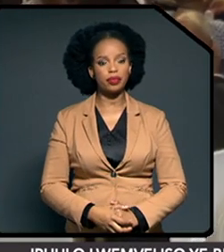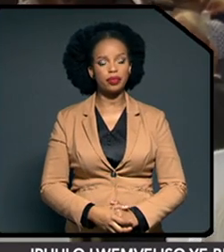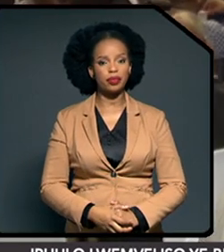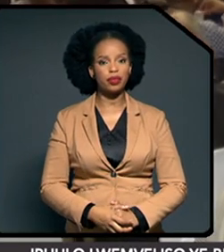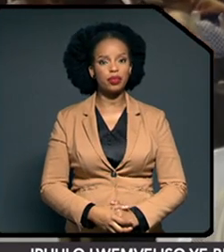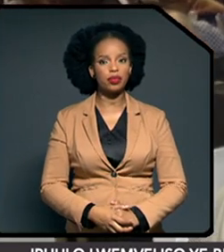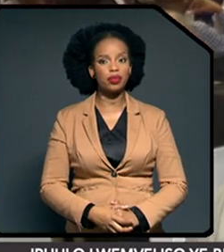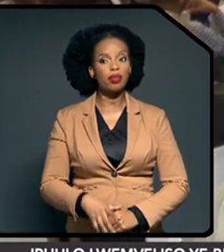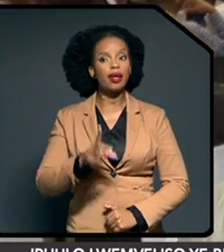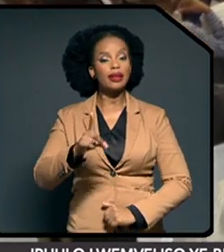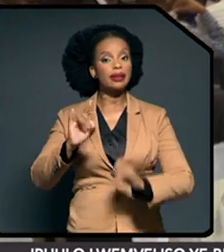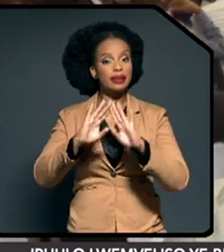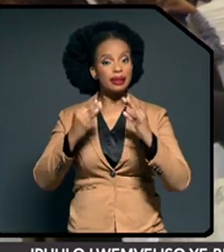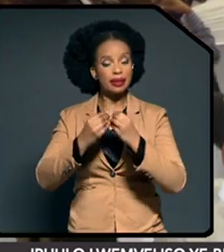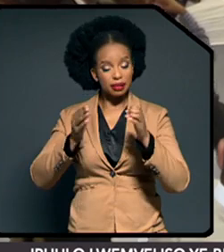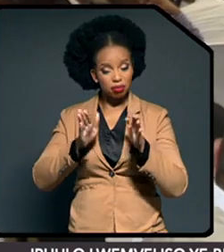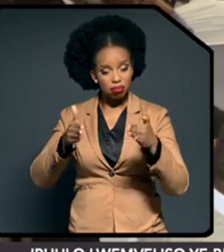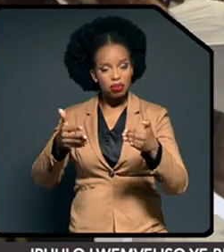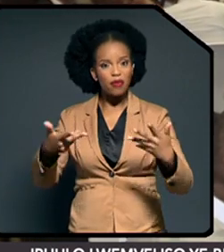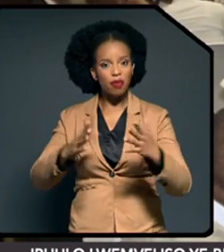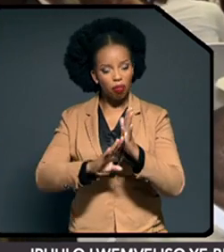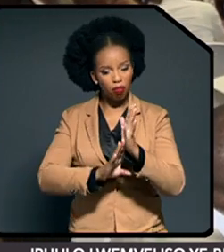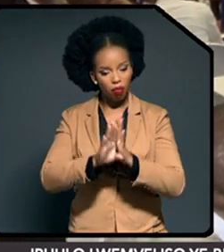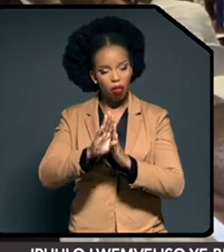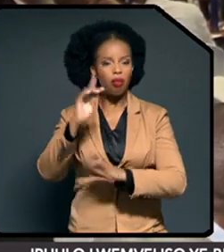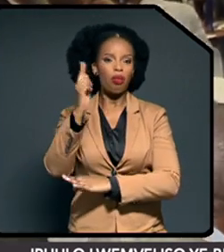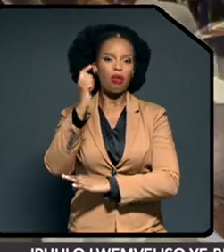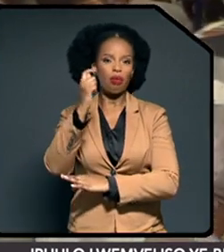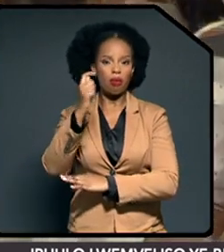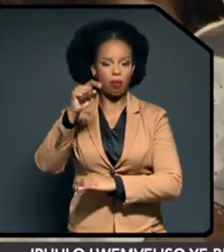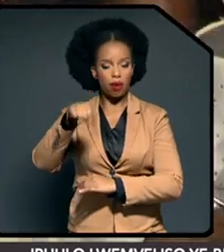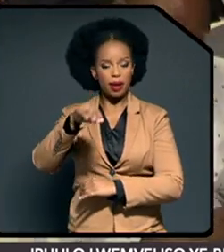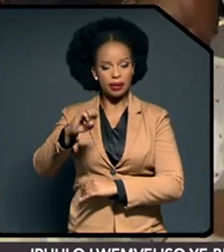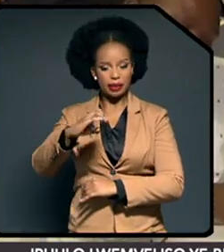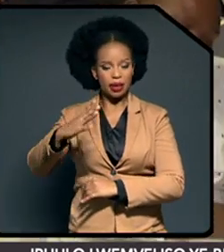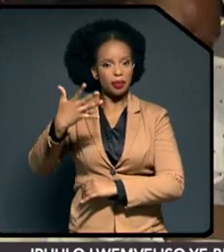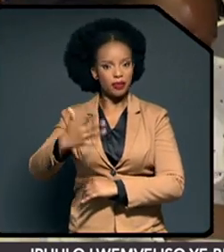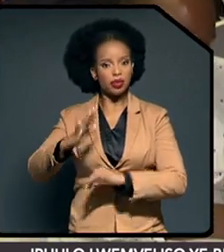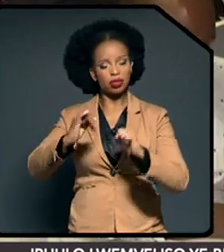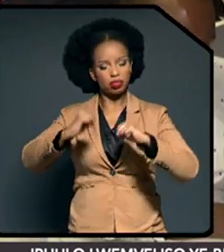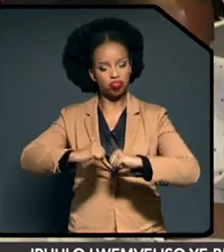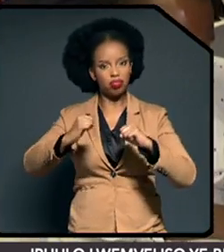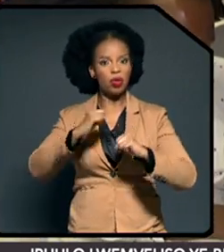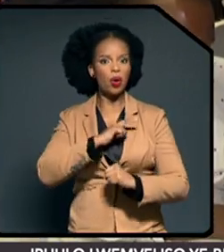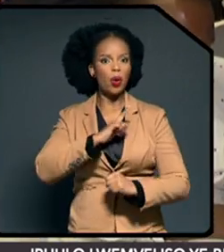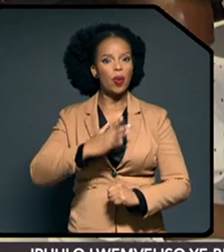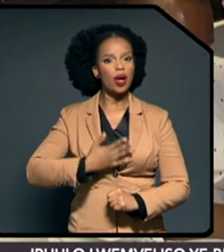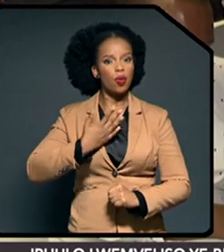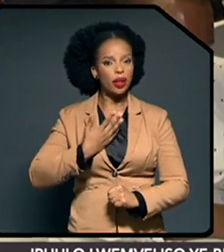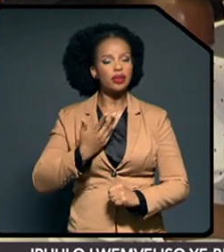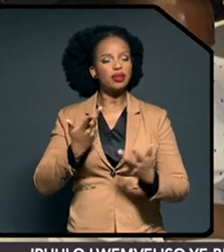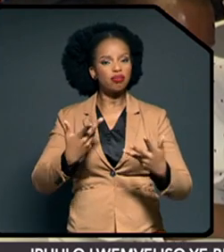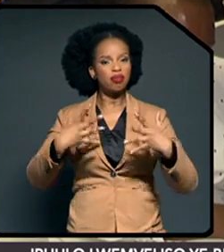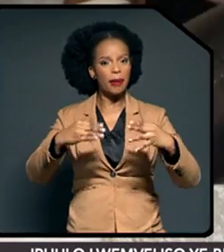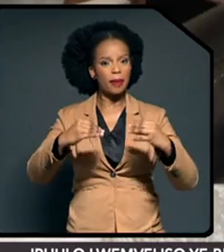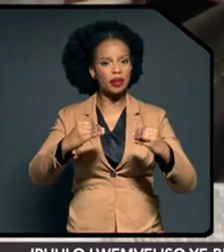I-arhente ejongene nophuhliso lwelali eMpuma Koloni ingene kwisivumelwano sokumisela amashishini amafama aza